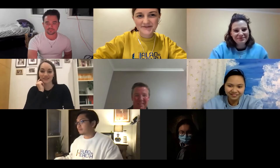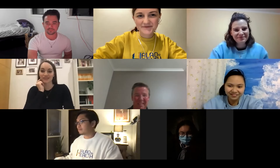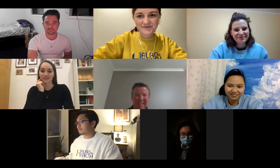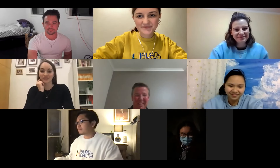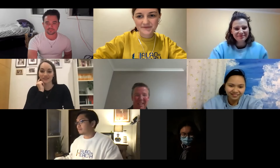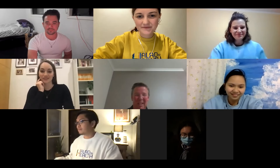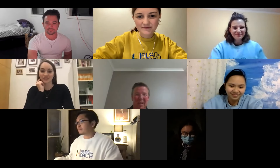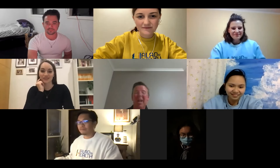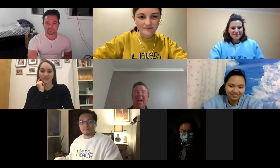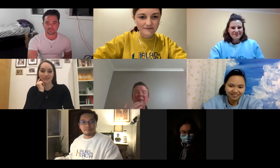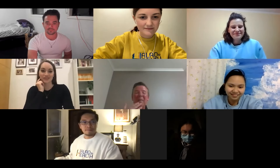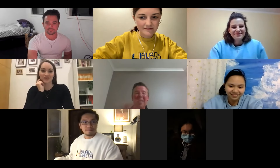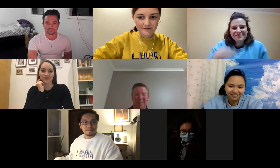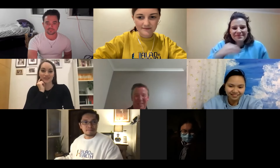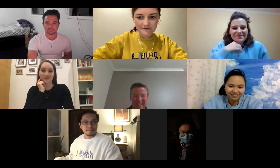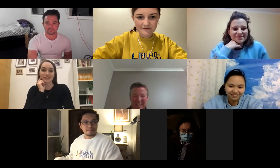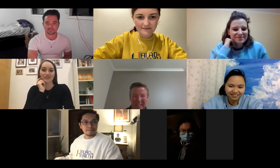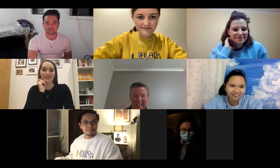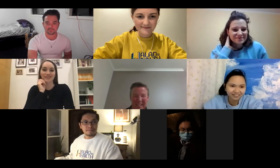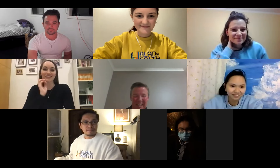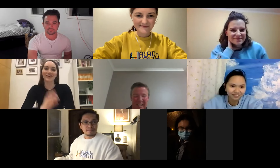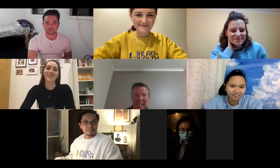Oh, sorry, Darren, you go.